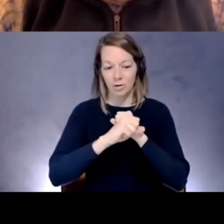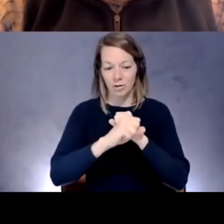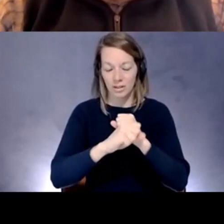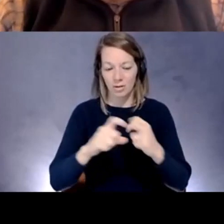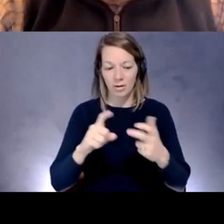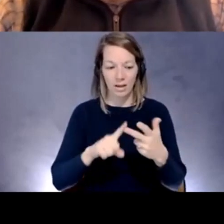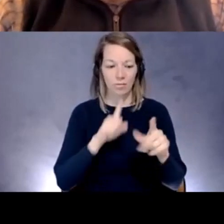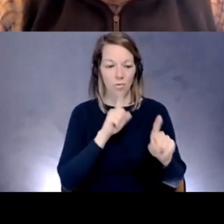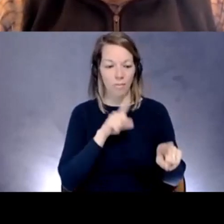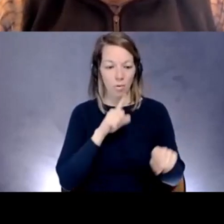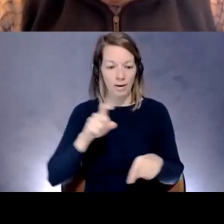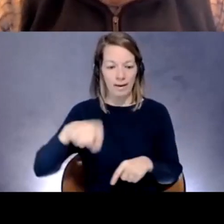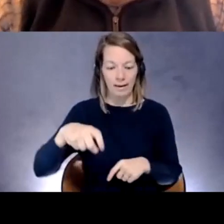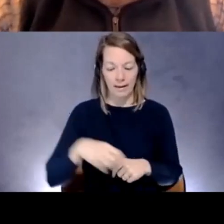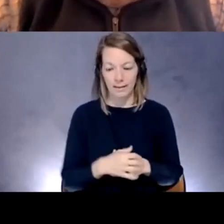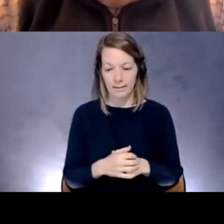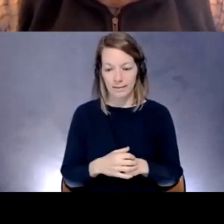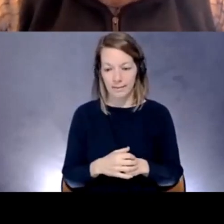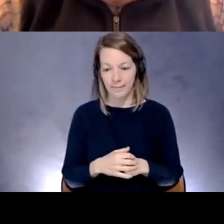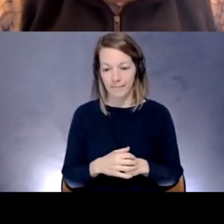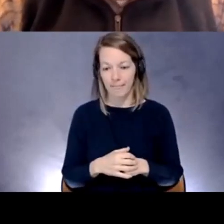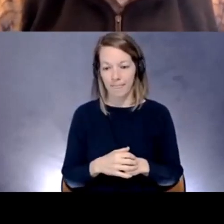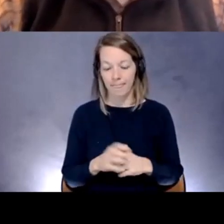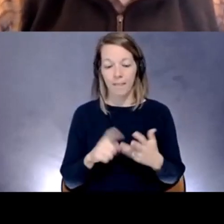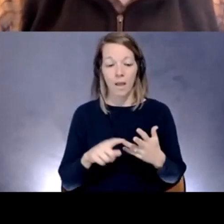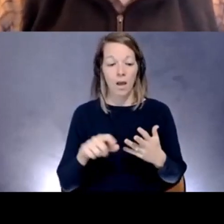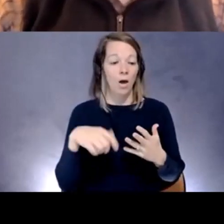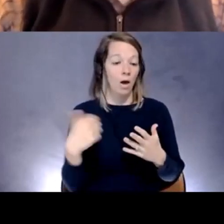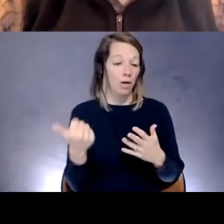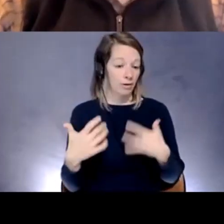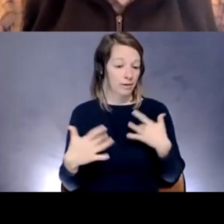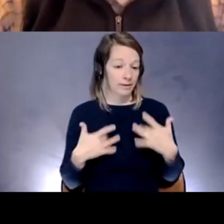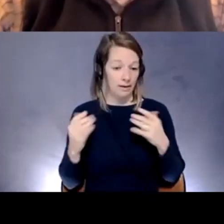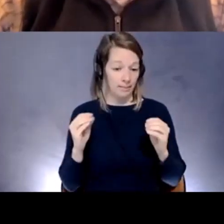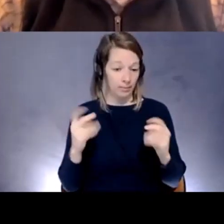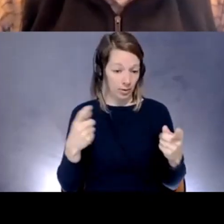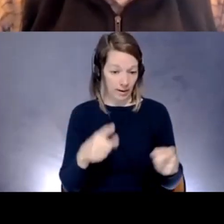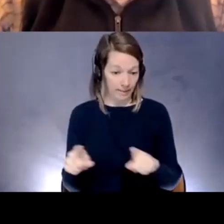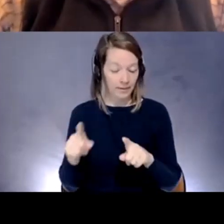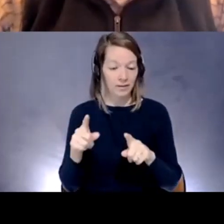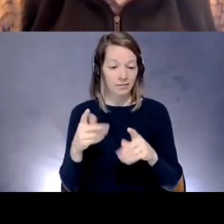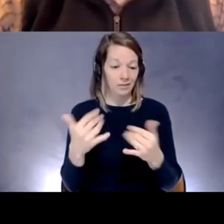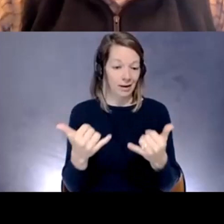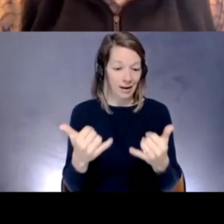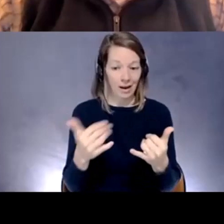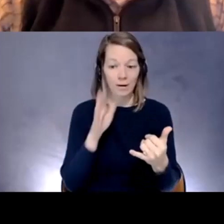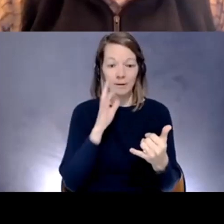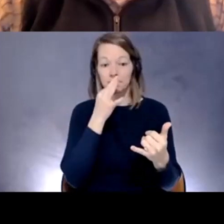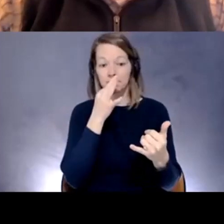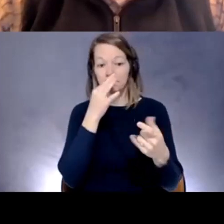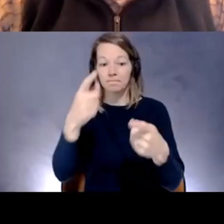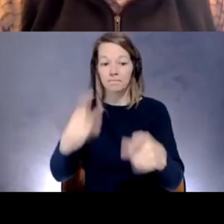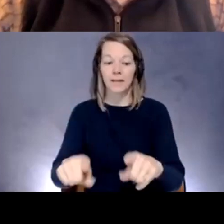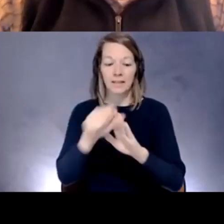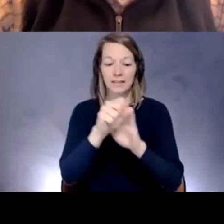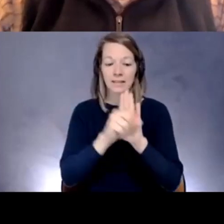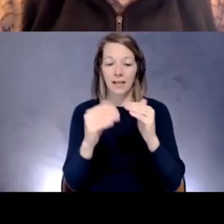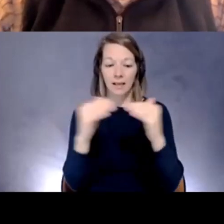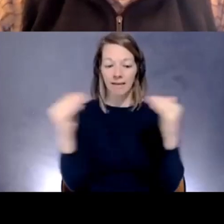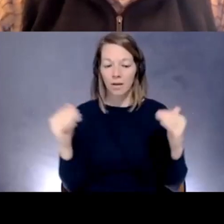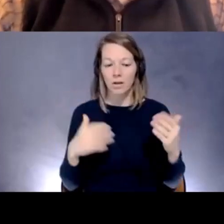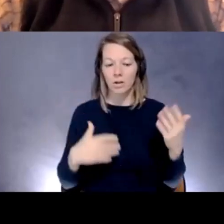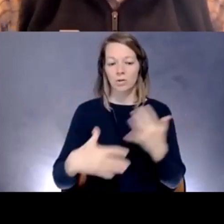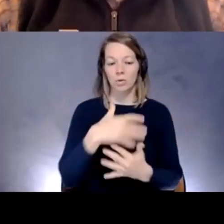reporting needs. And then another shared system and exciting opportunity currently in the works and on the horizon at the state is our Social